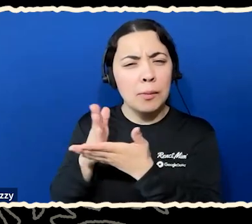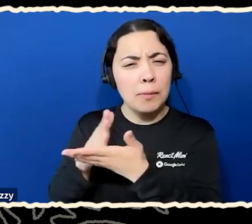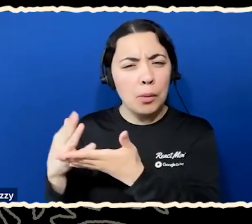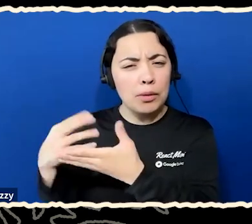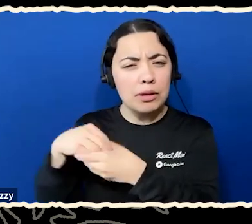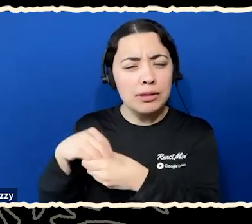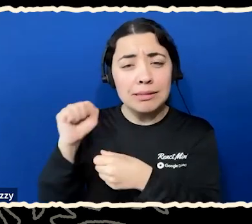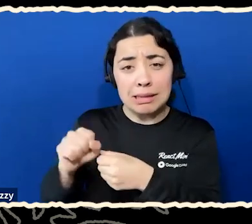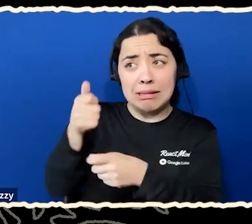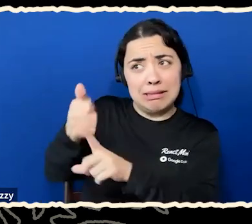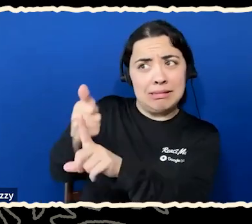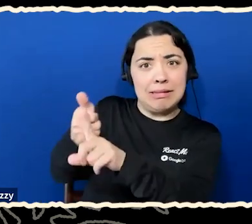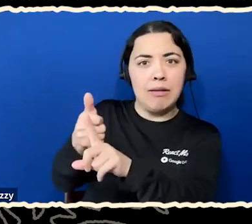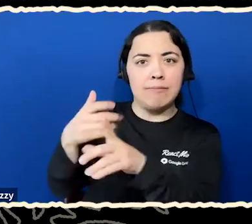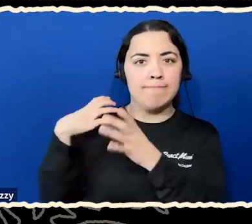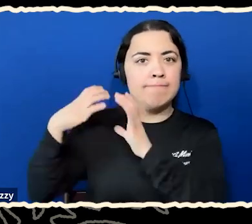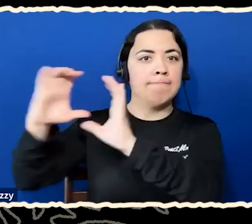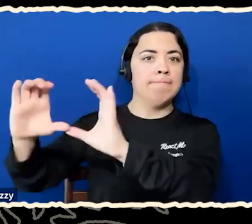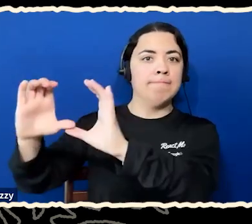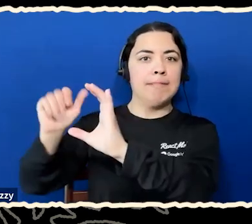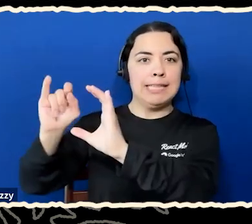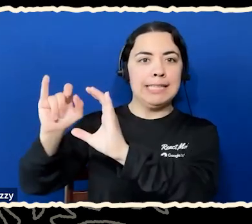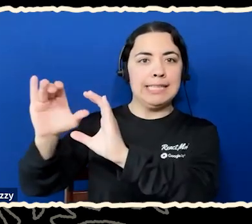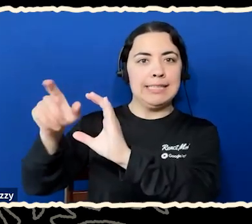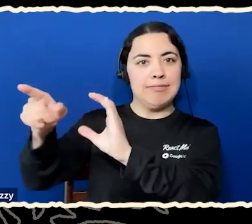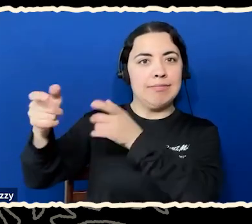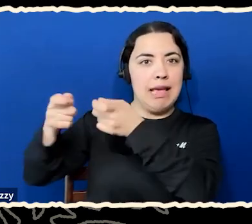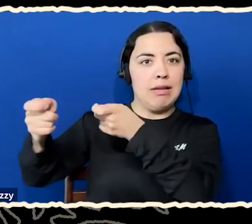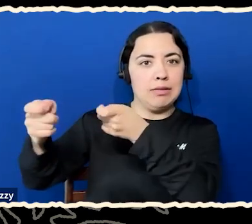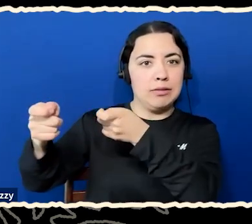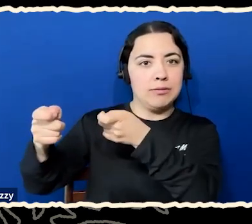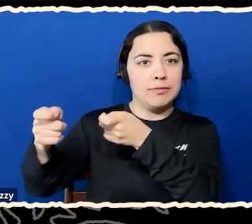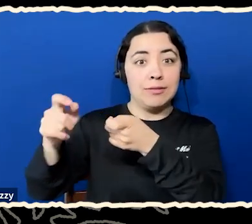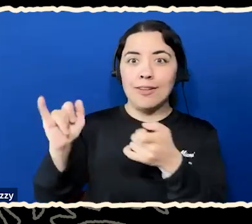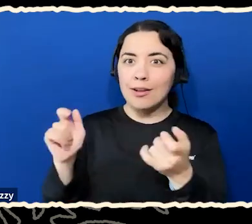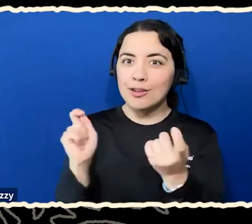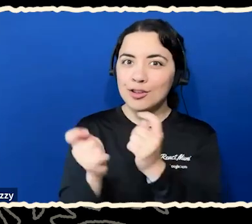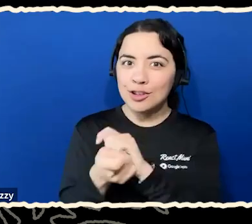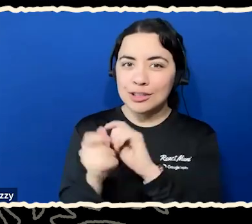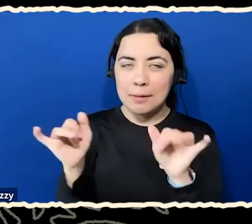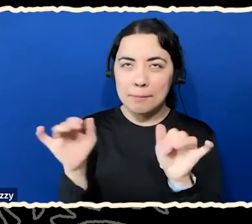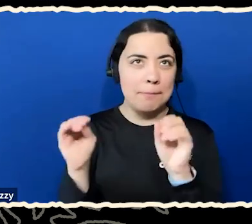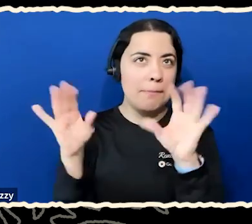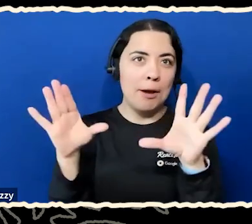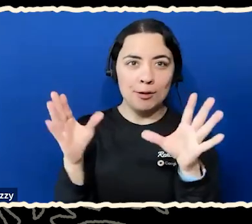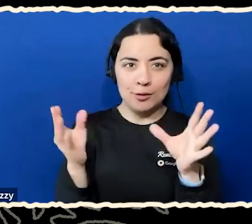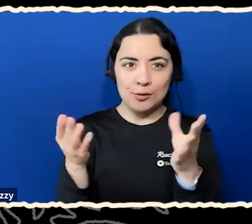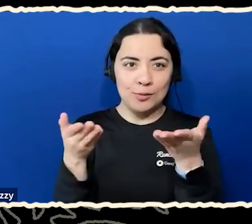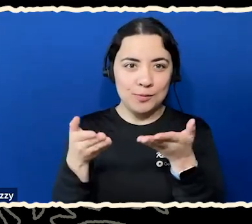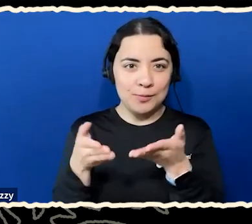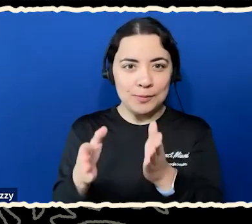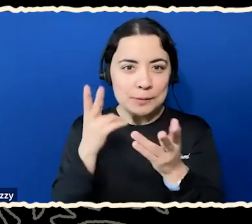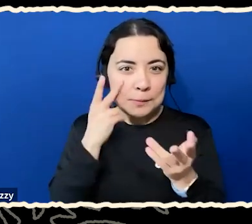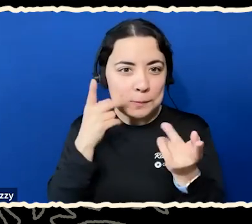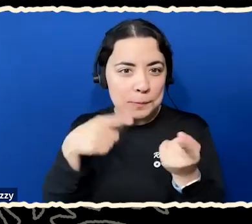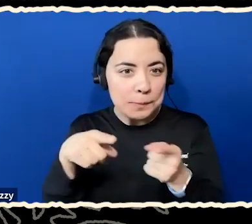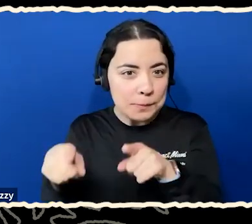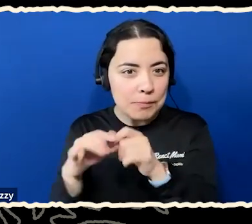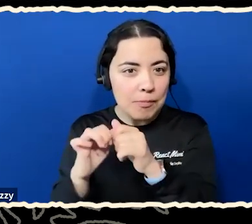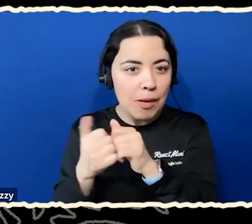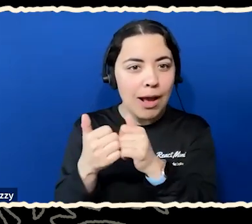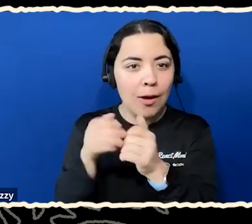ahead and change this to this magical property called action and see how it's going to change the